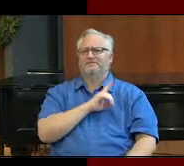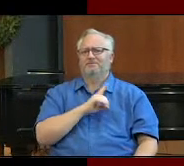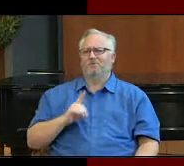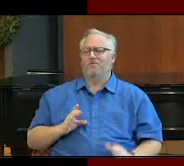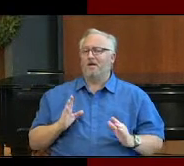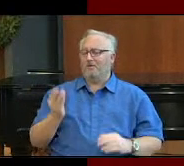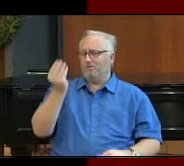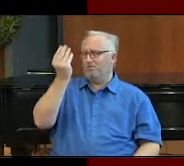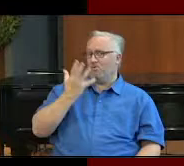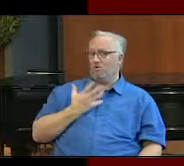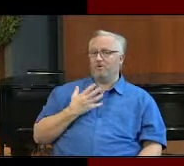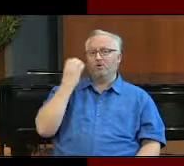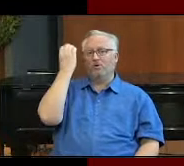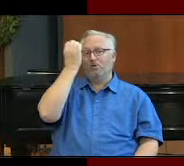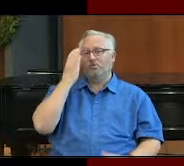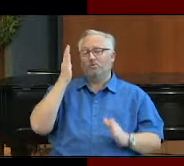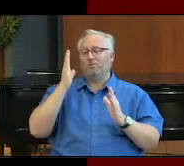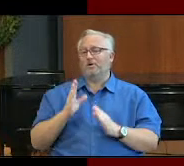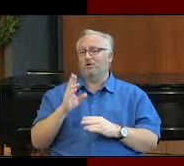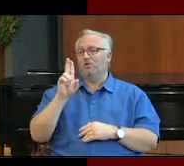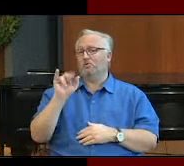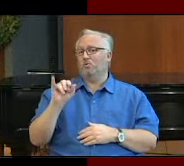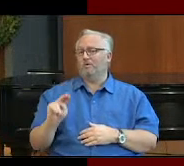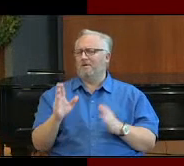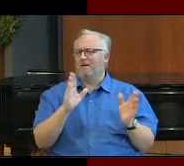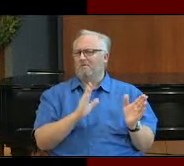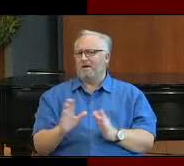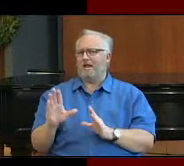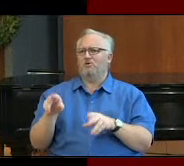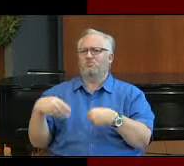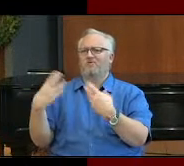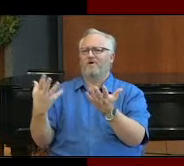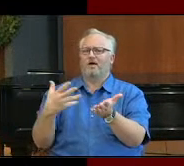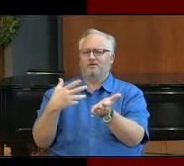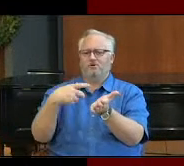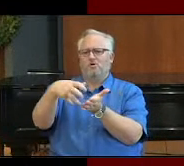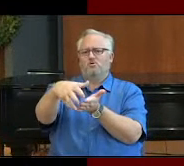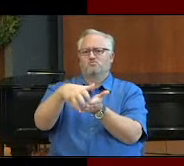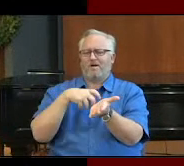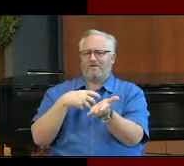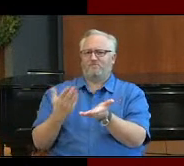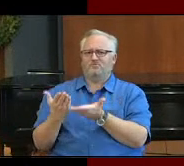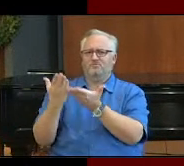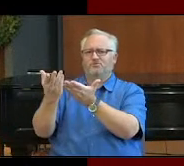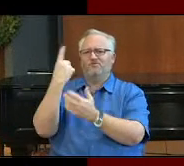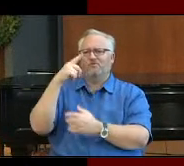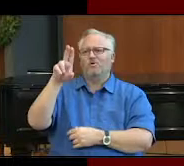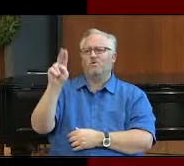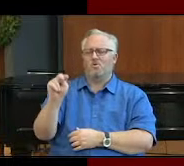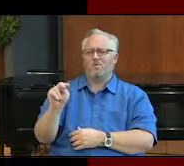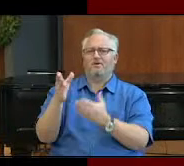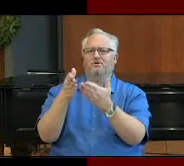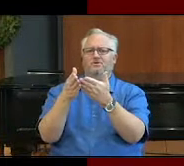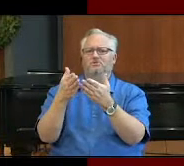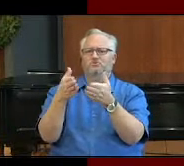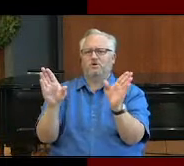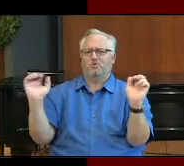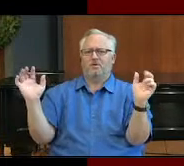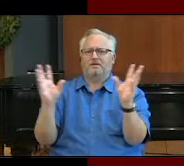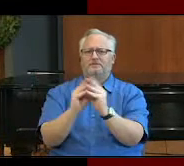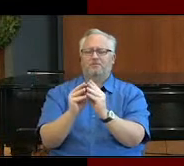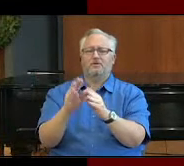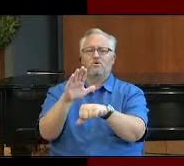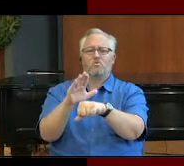told me that the European Union planned to present a draft resolution at the UN General Assembly calling for the